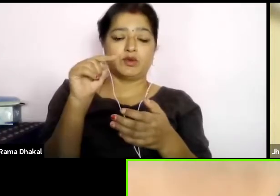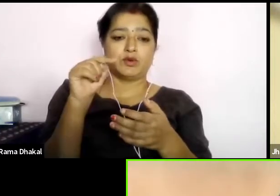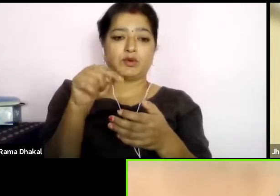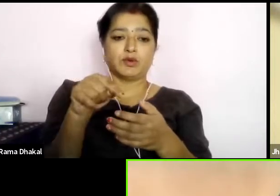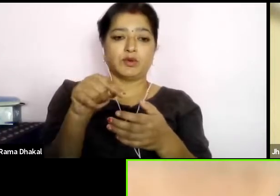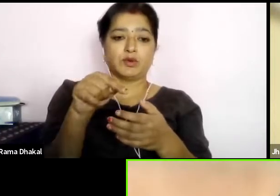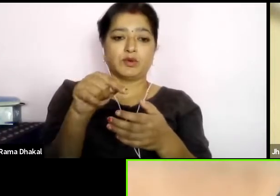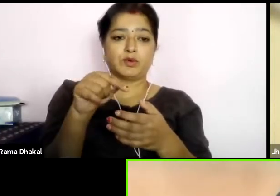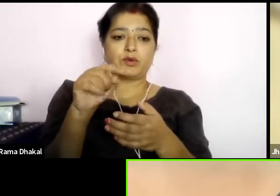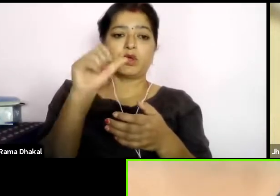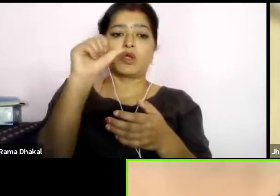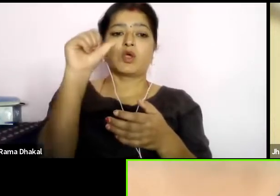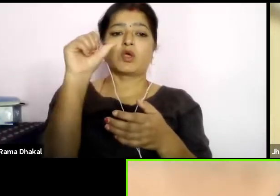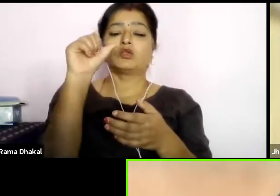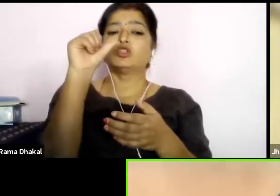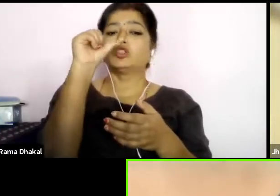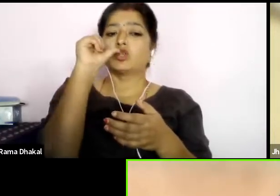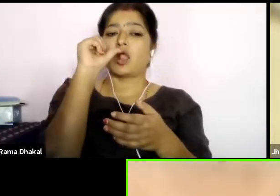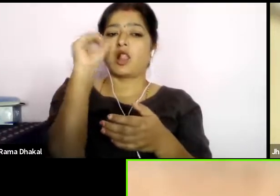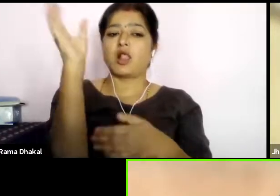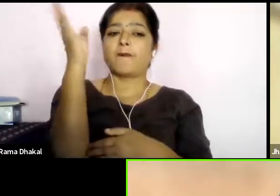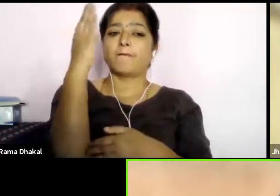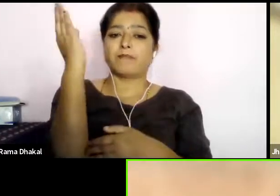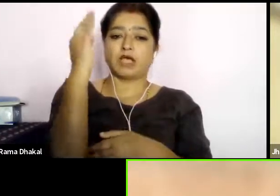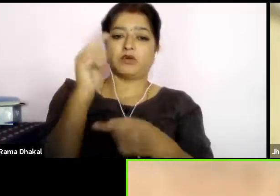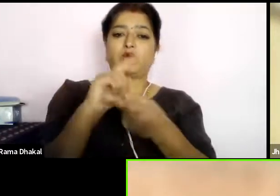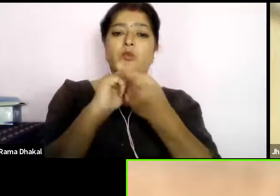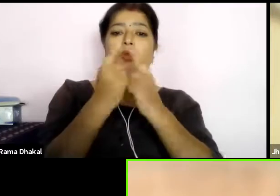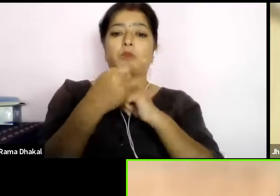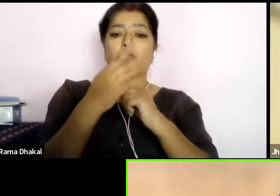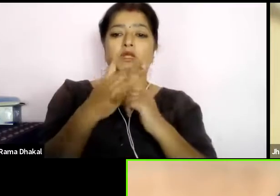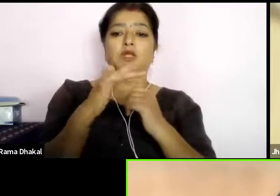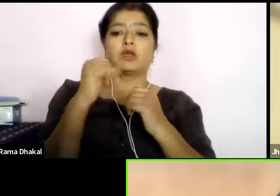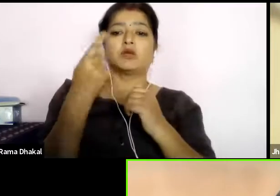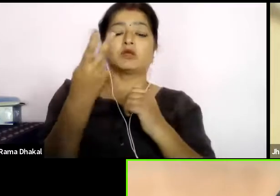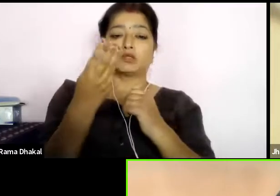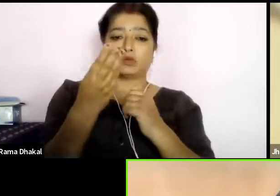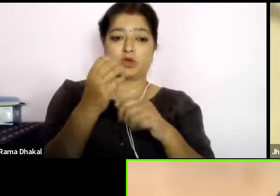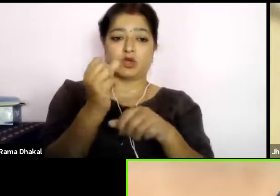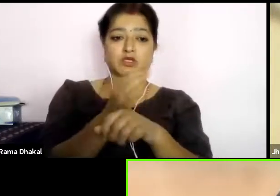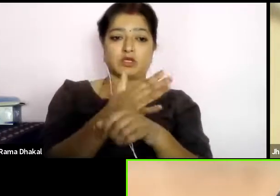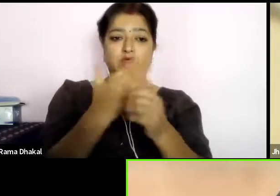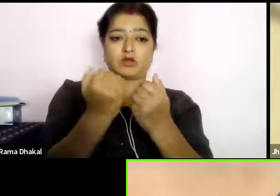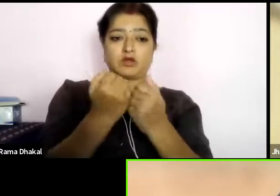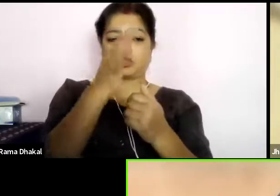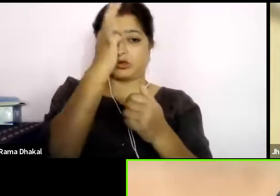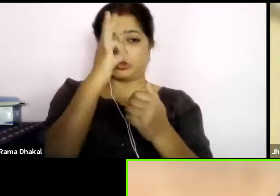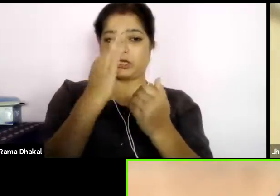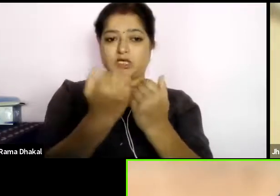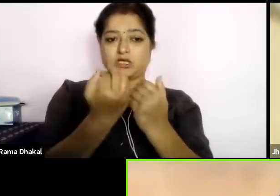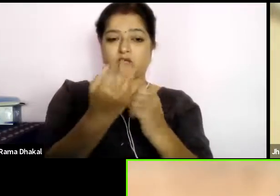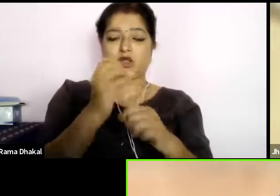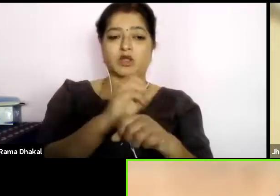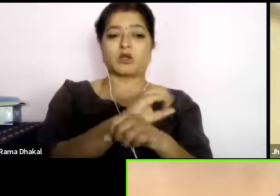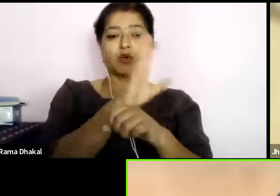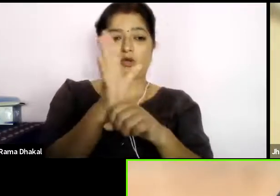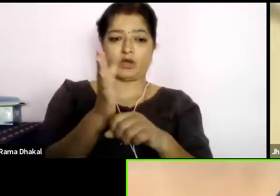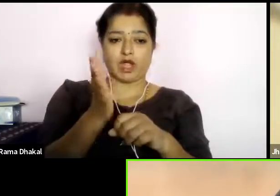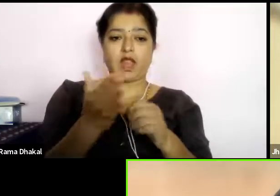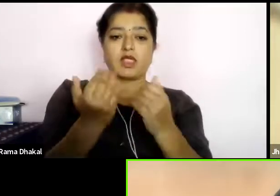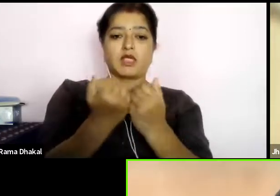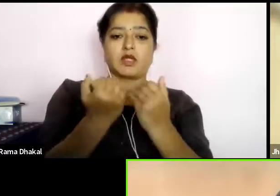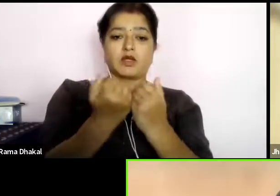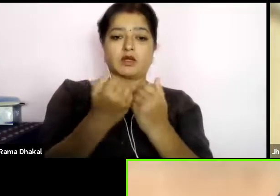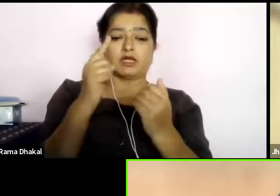and indirectly impacted. So when it comes to marginalized and vulnerable communities, we know that